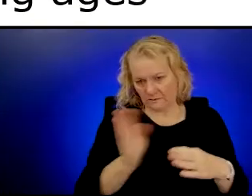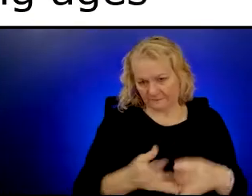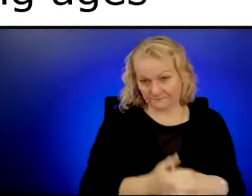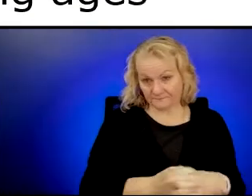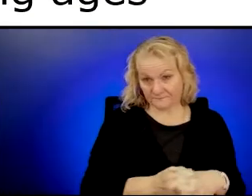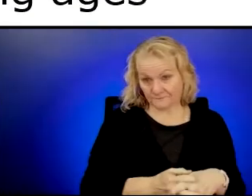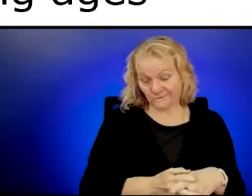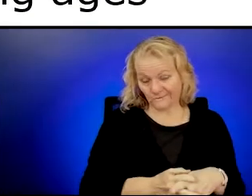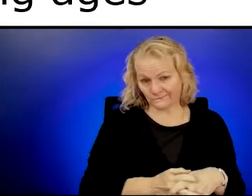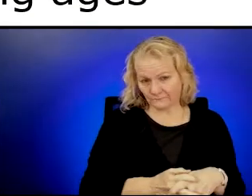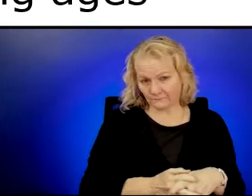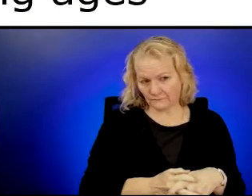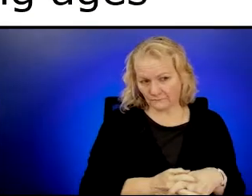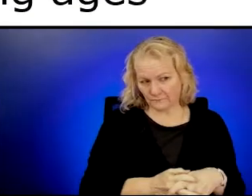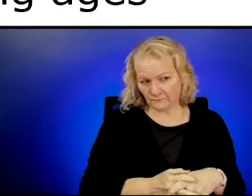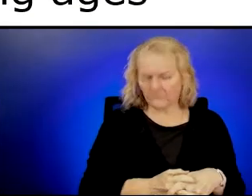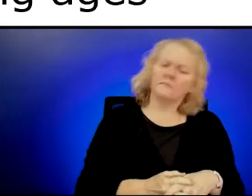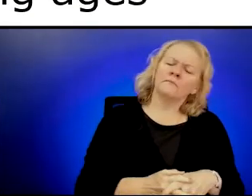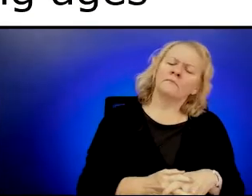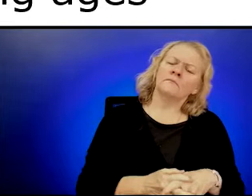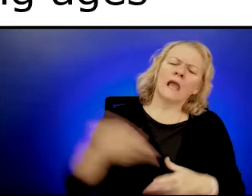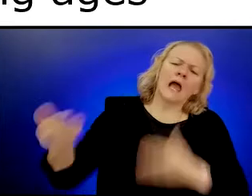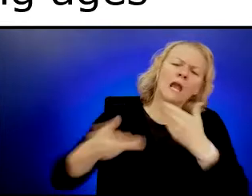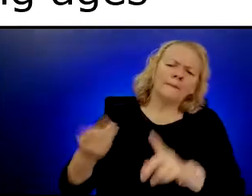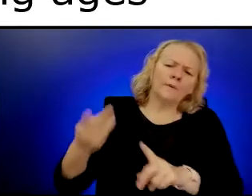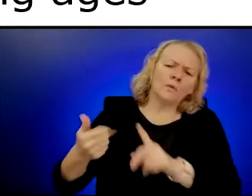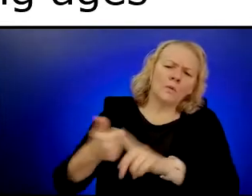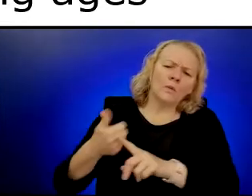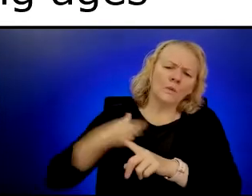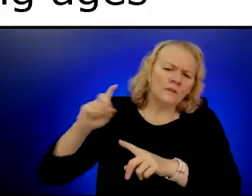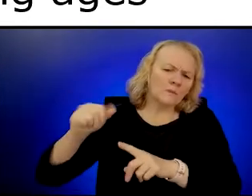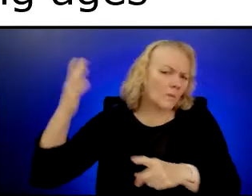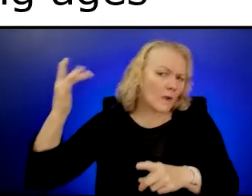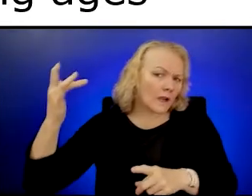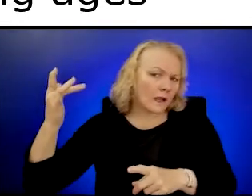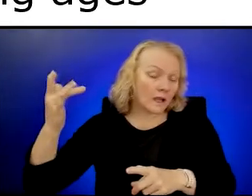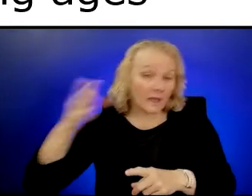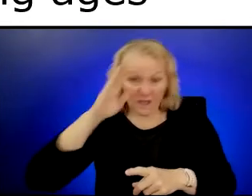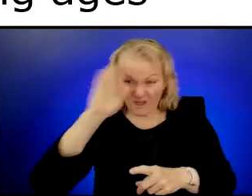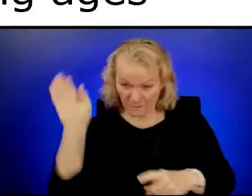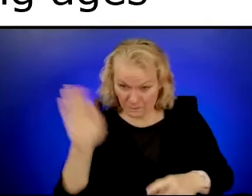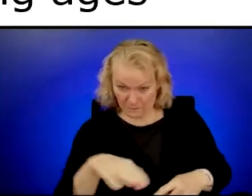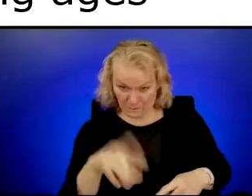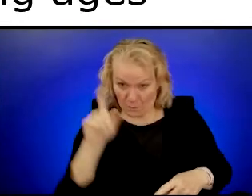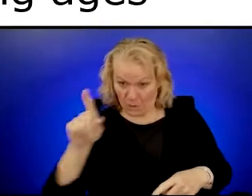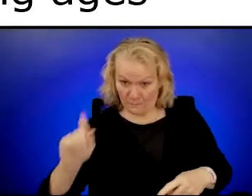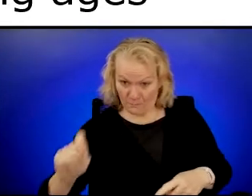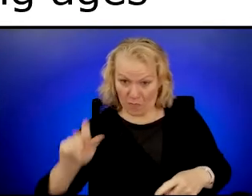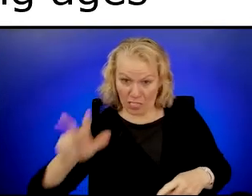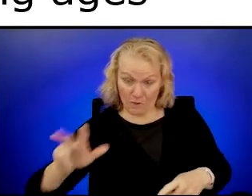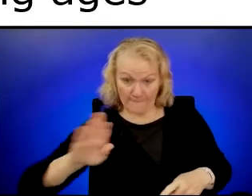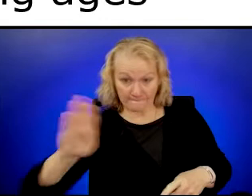So why hire persons with disabilities? Did you know that there are about 1.3 billion